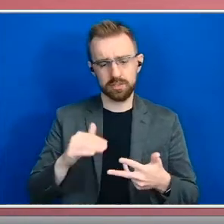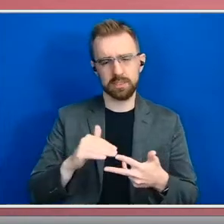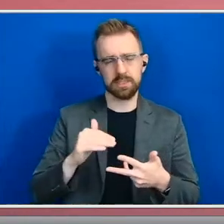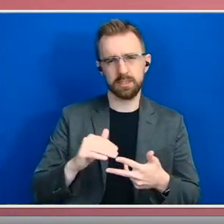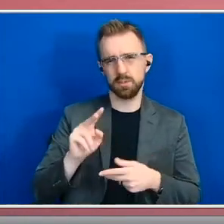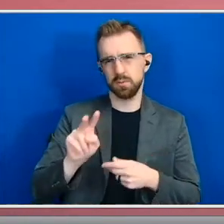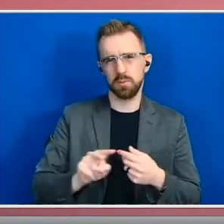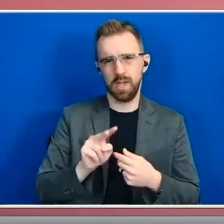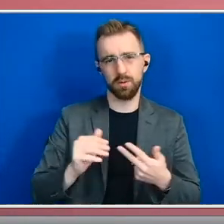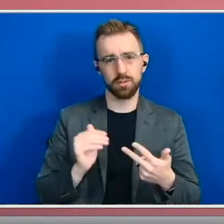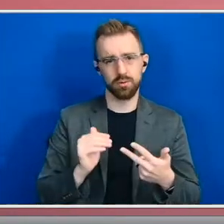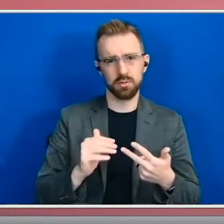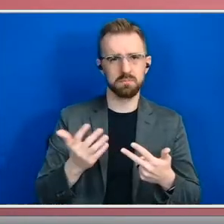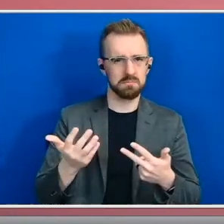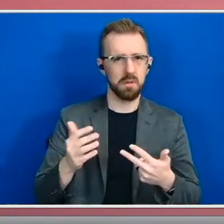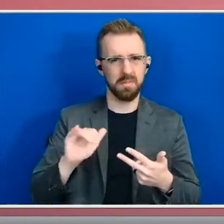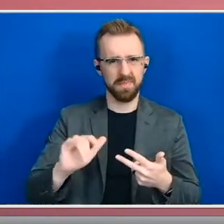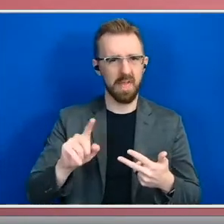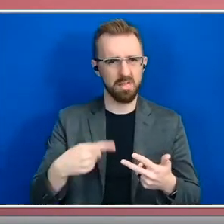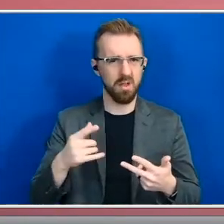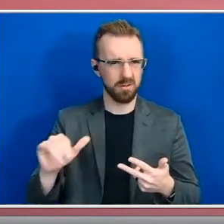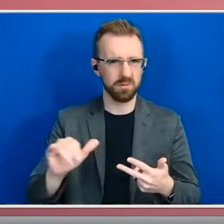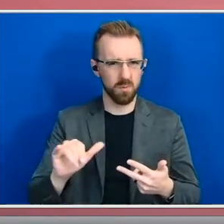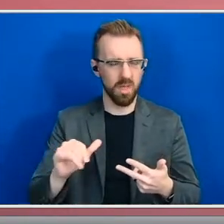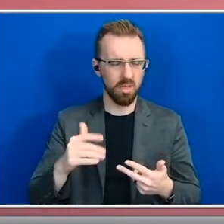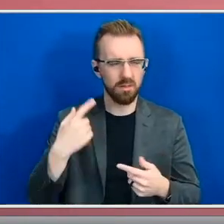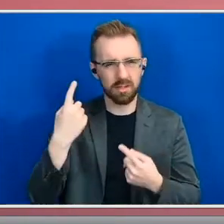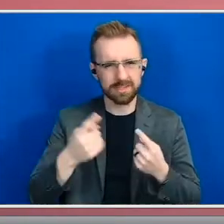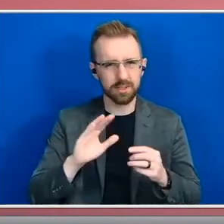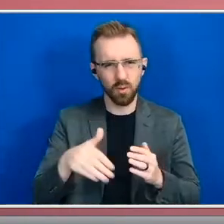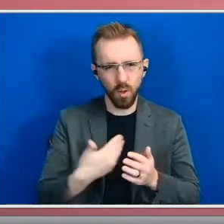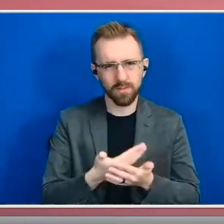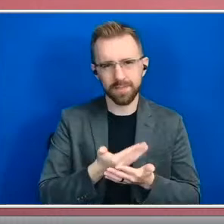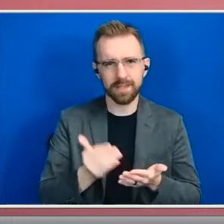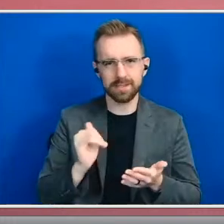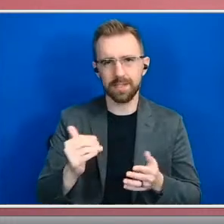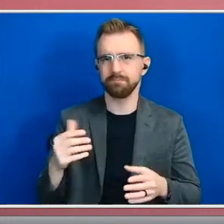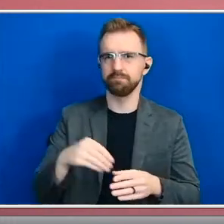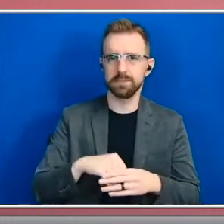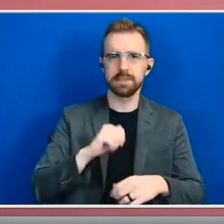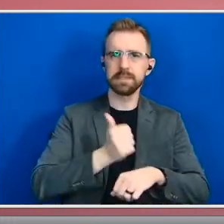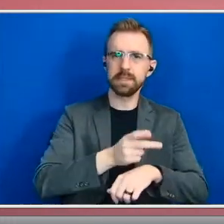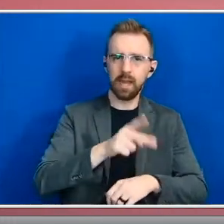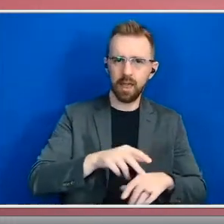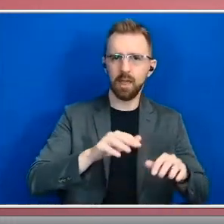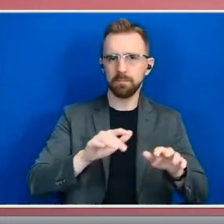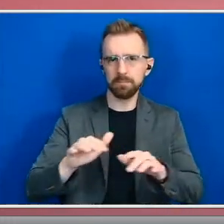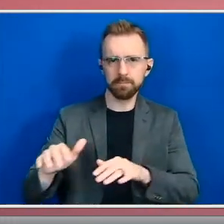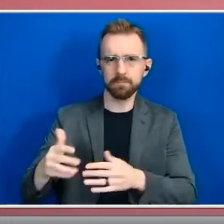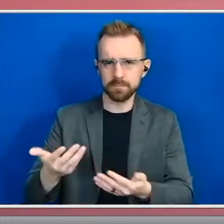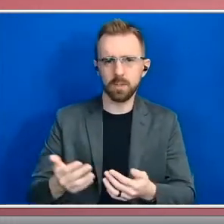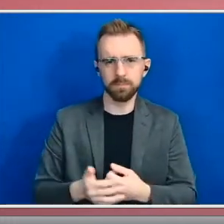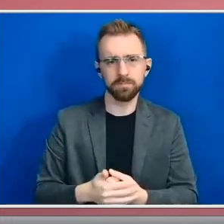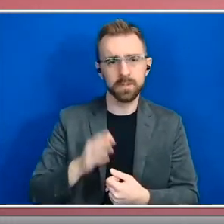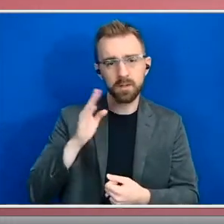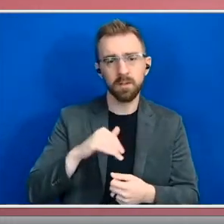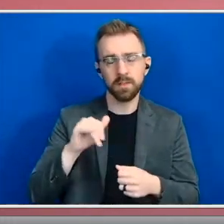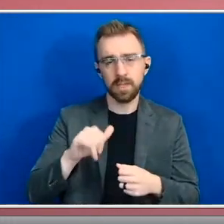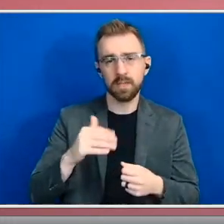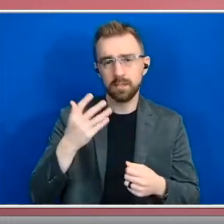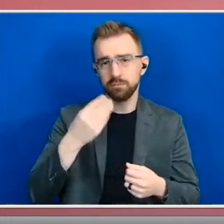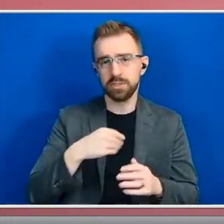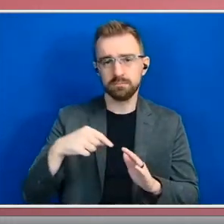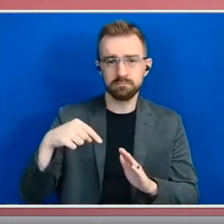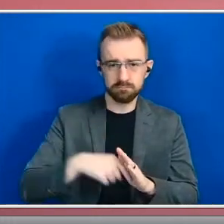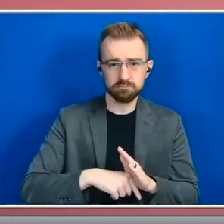probably about that long too, when you consider all of the things that go into setting up for it and everything. So, you know, that's a pretty extensive amount of anesthesia, and